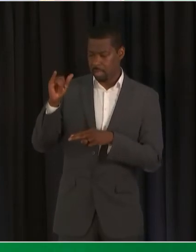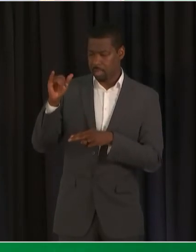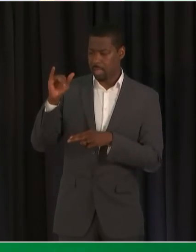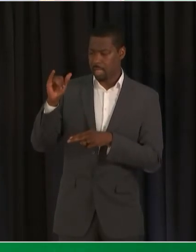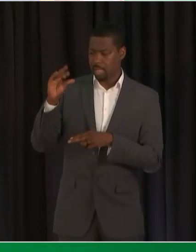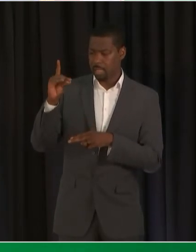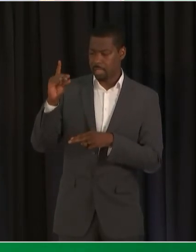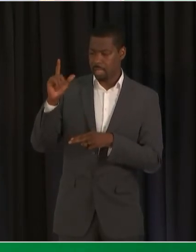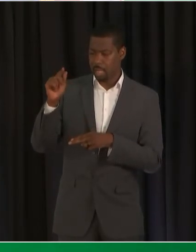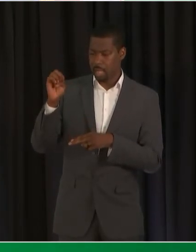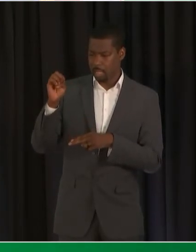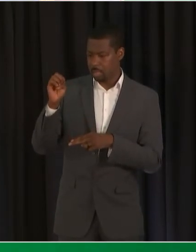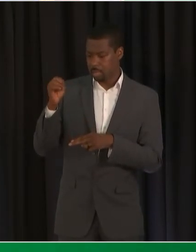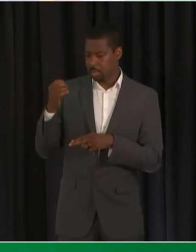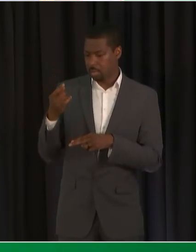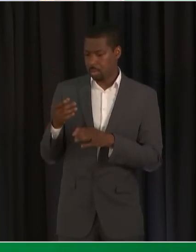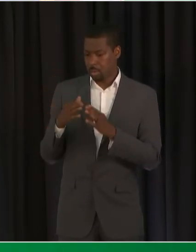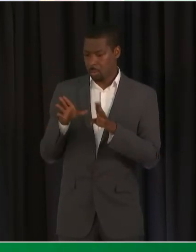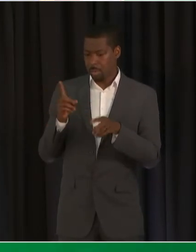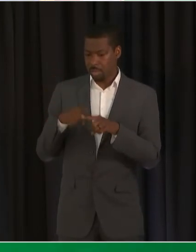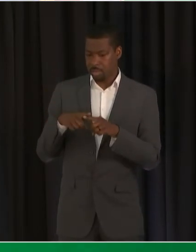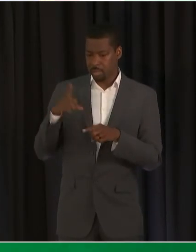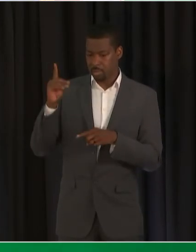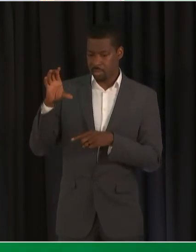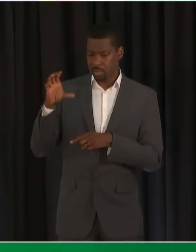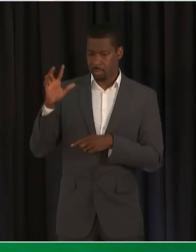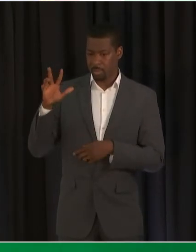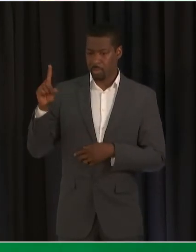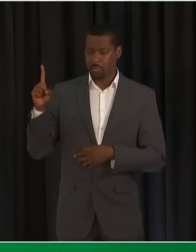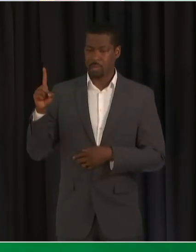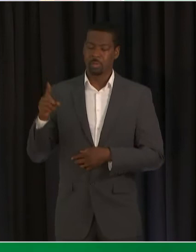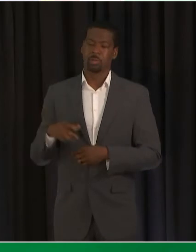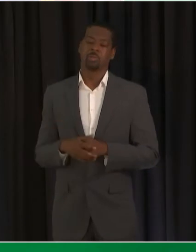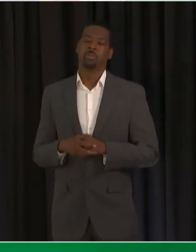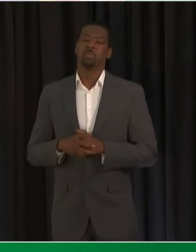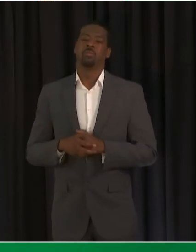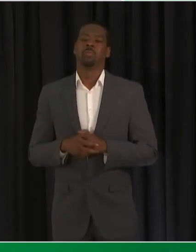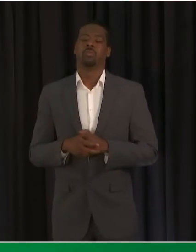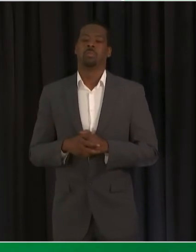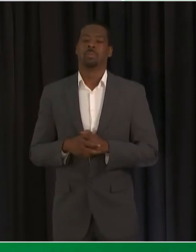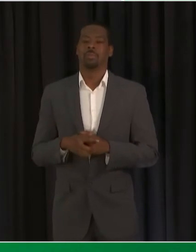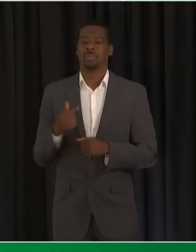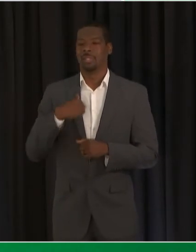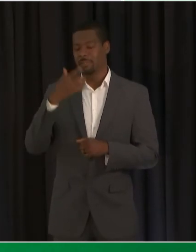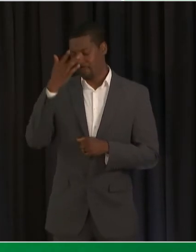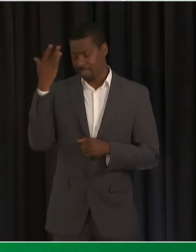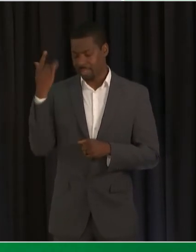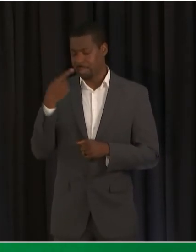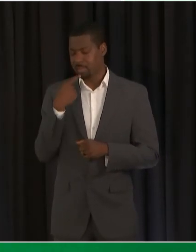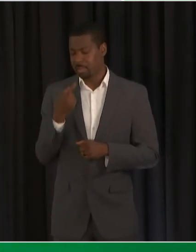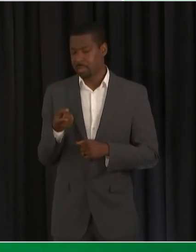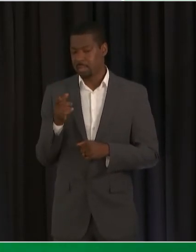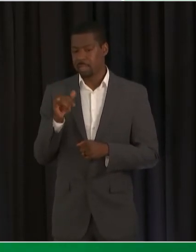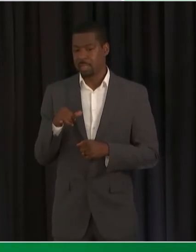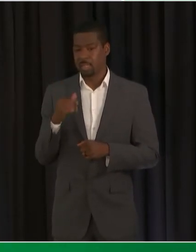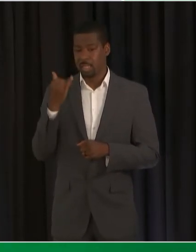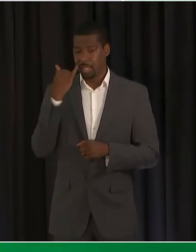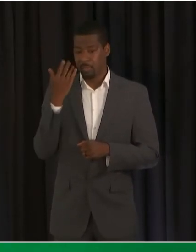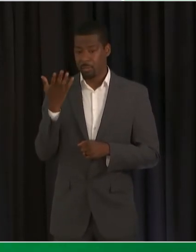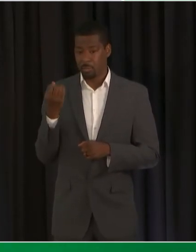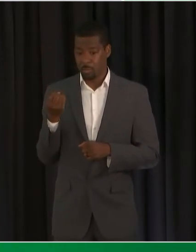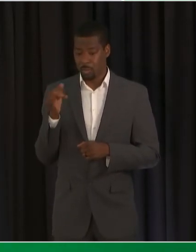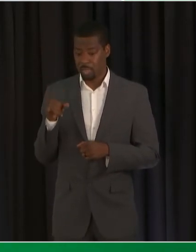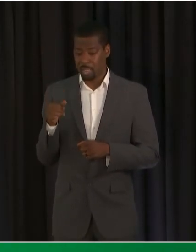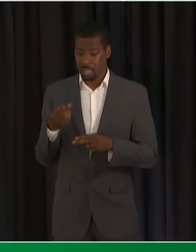IDLE is open until December 31st. Now, one of the things I want to do, which I failed to mention, is if you want